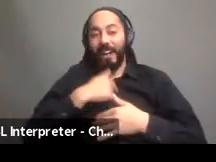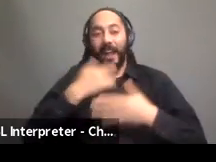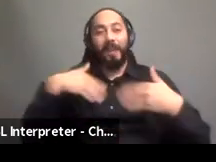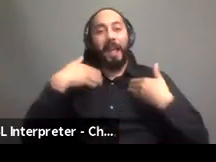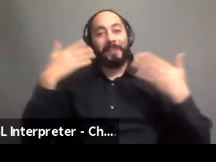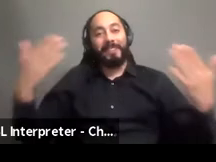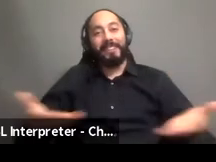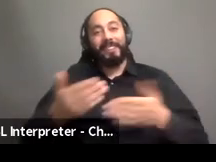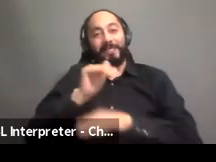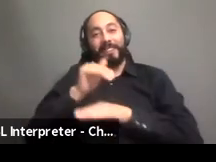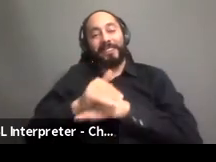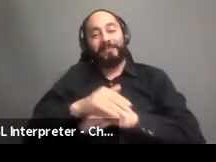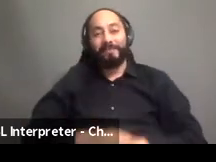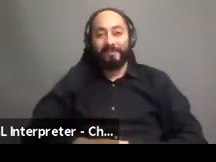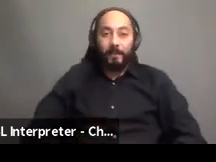here tonight.